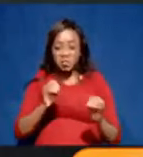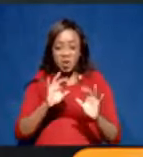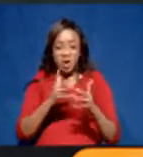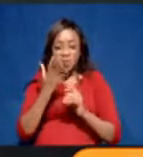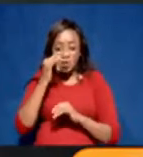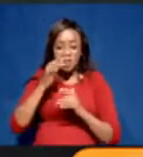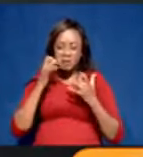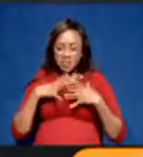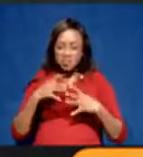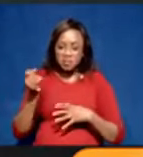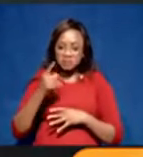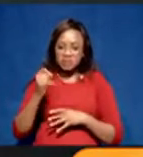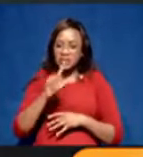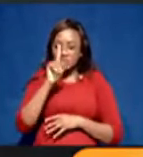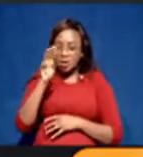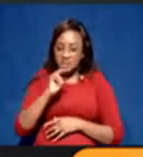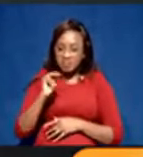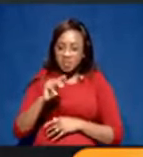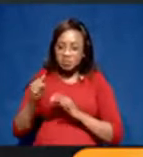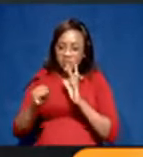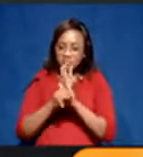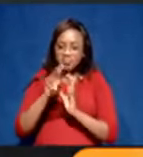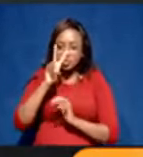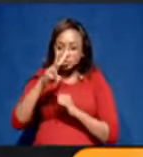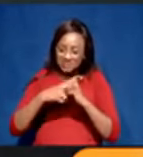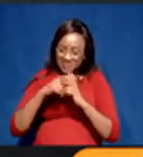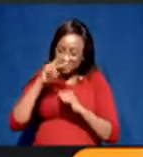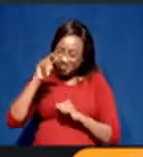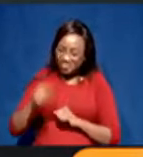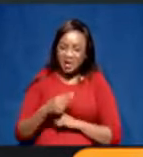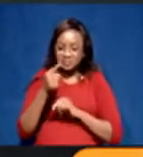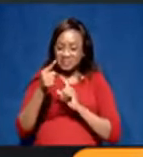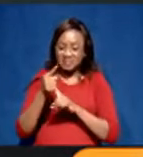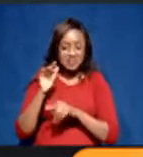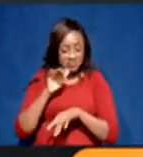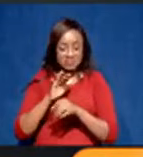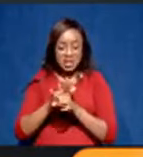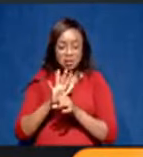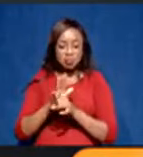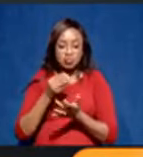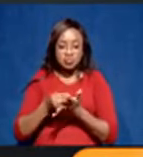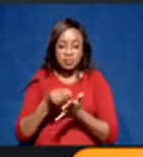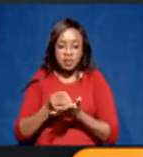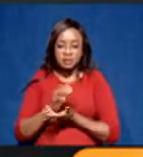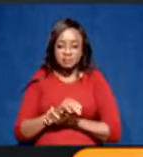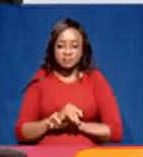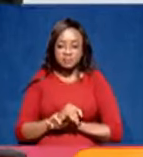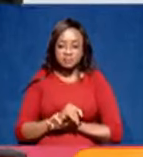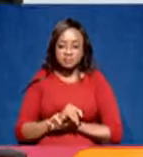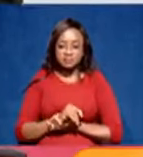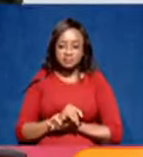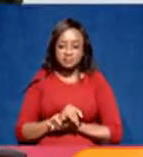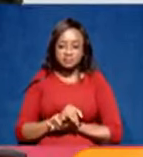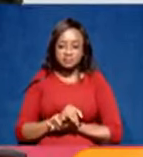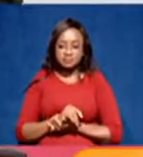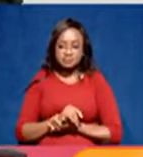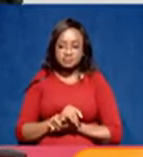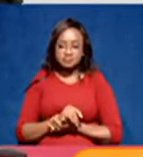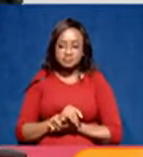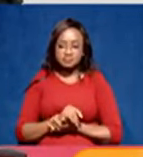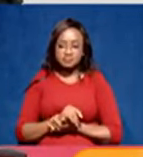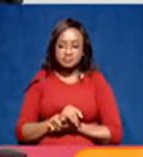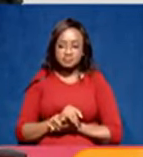million shillings, 27,000 shillings, that's quite a lot to be stolen. It is, Linus, and I have told you the things that we are doing to